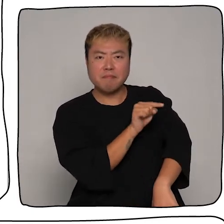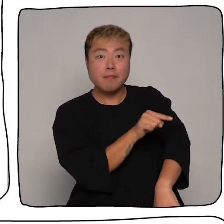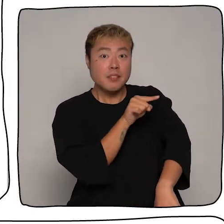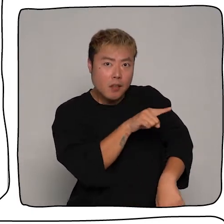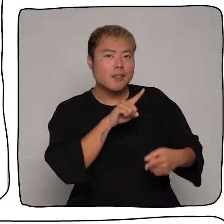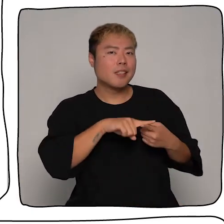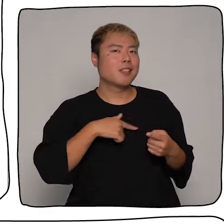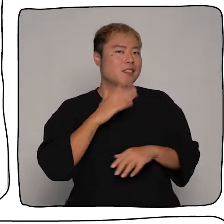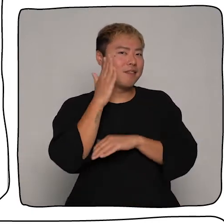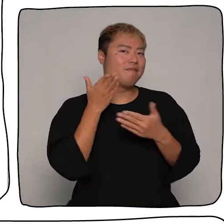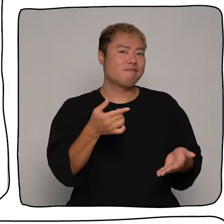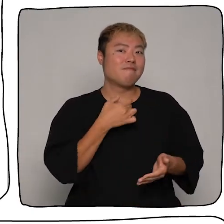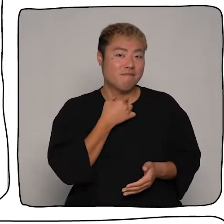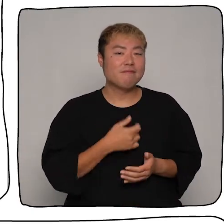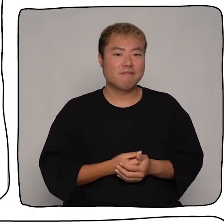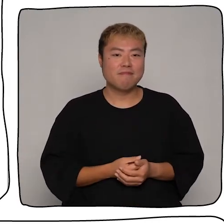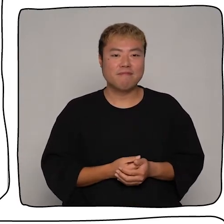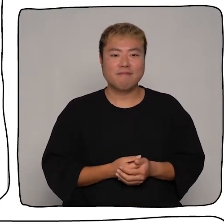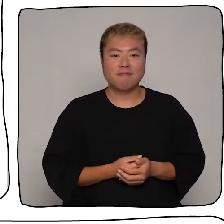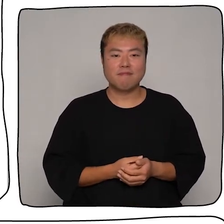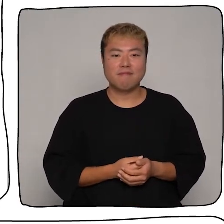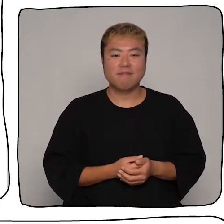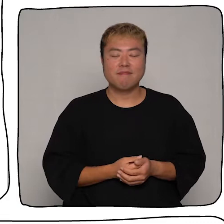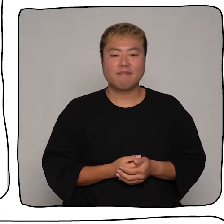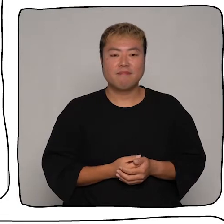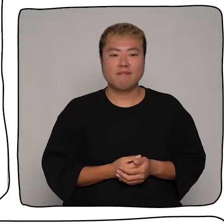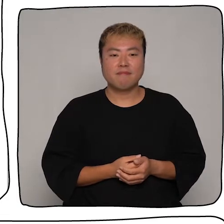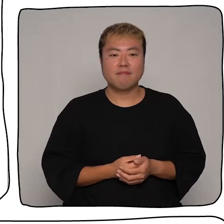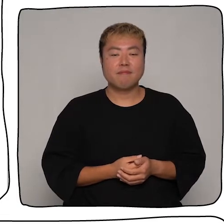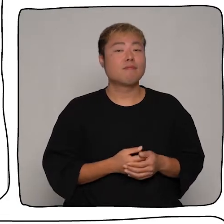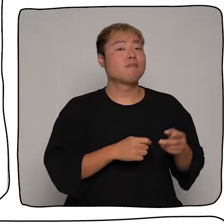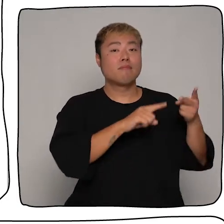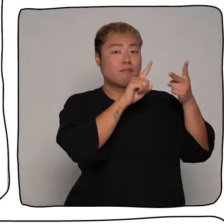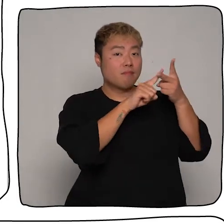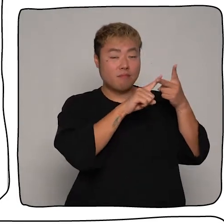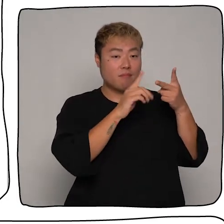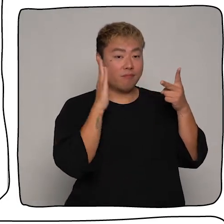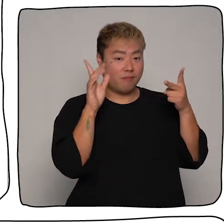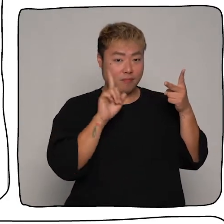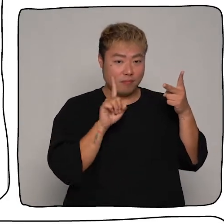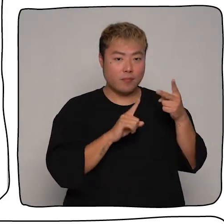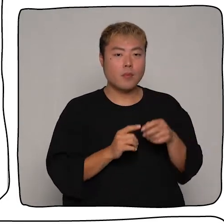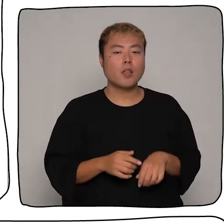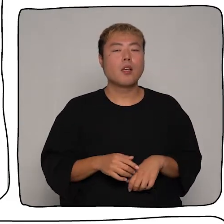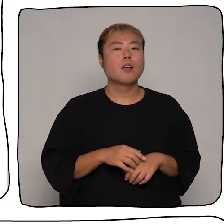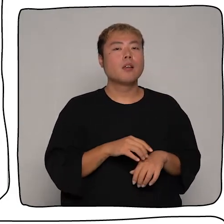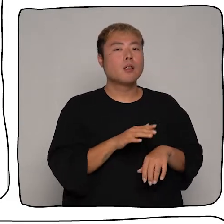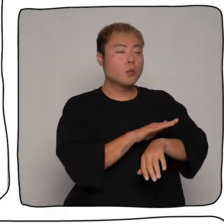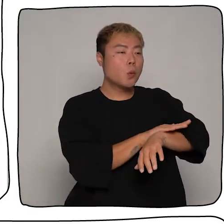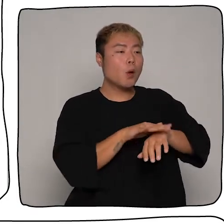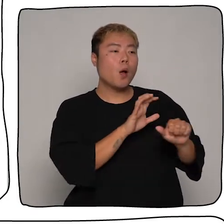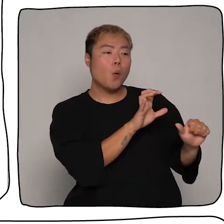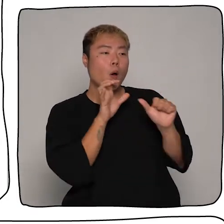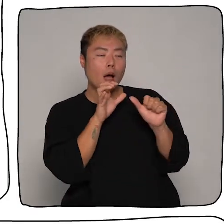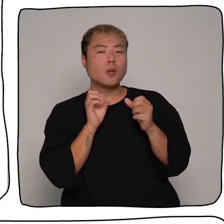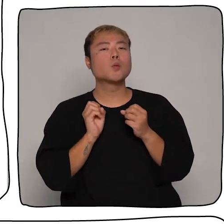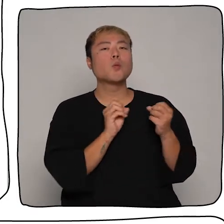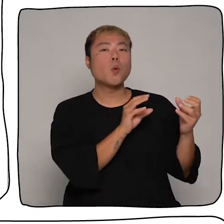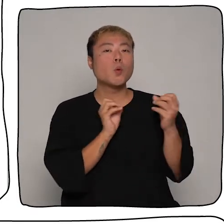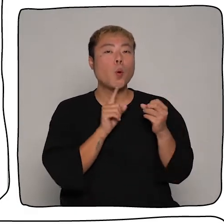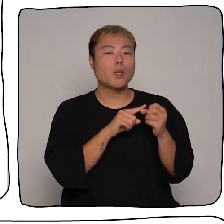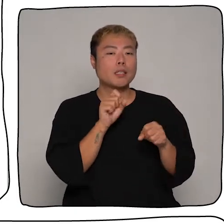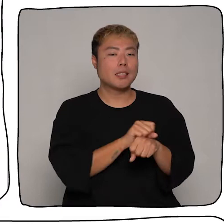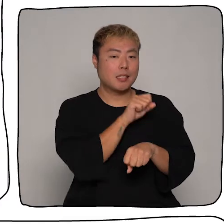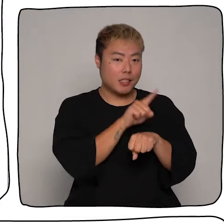most inferior sense. And next, I will move on to the second chapter that deals